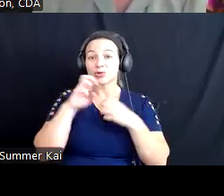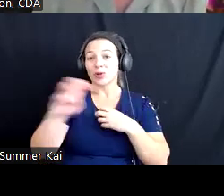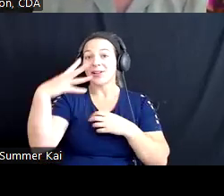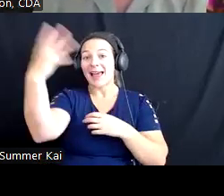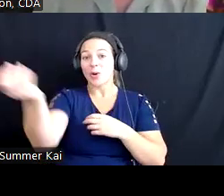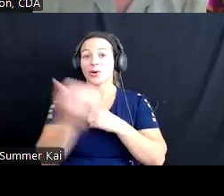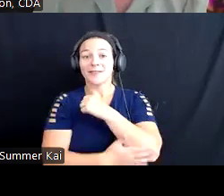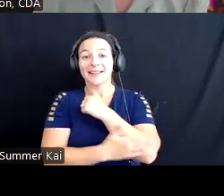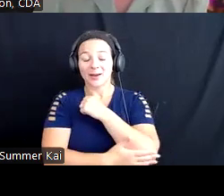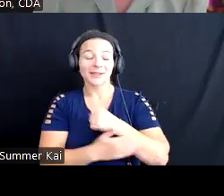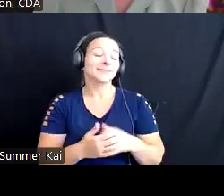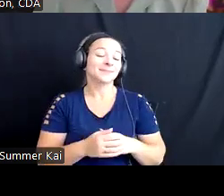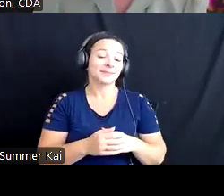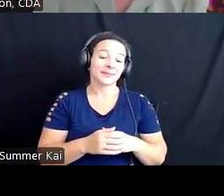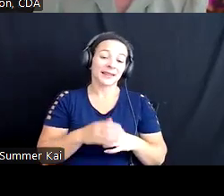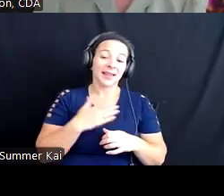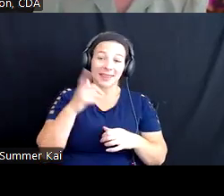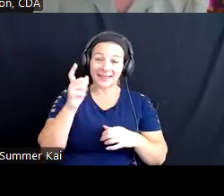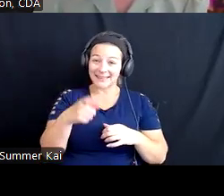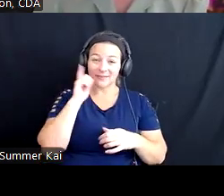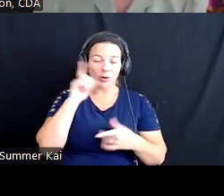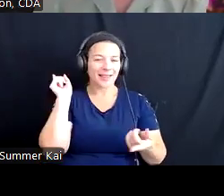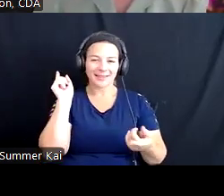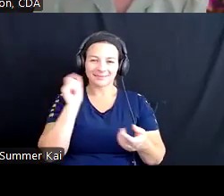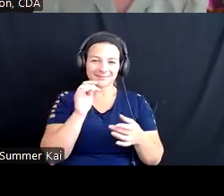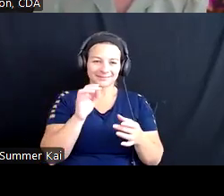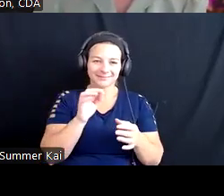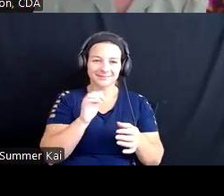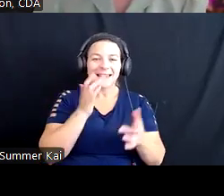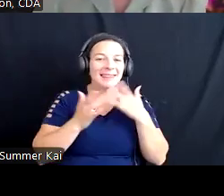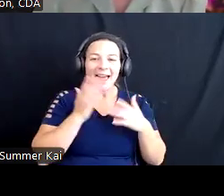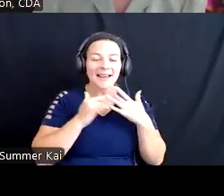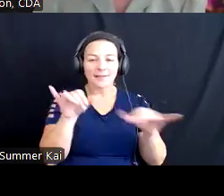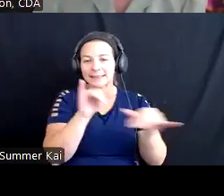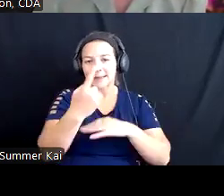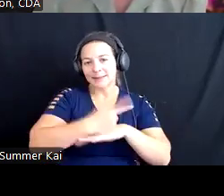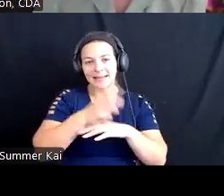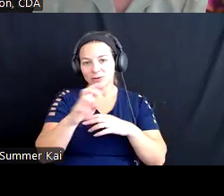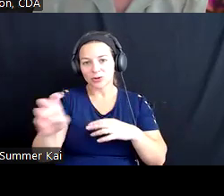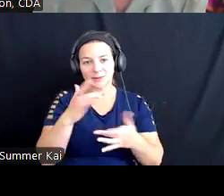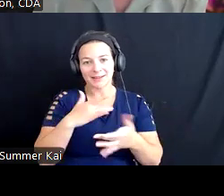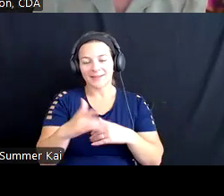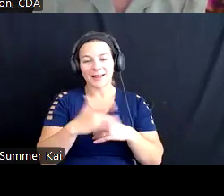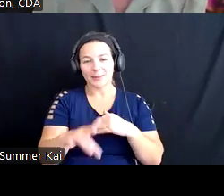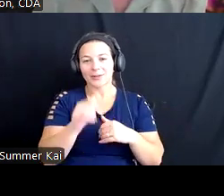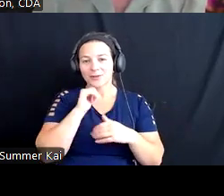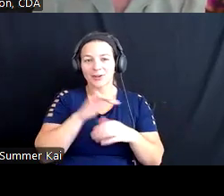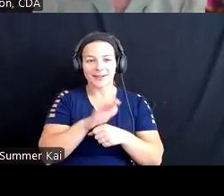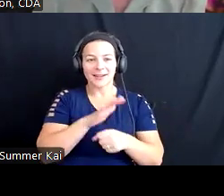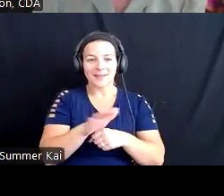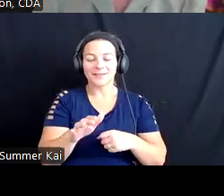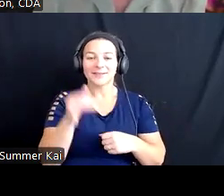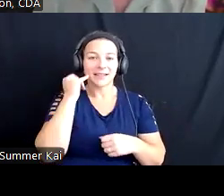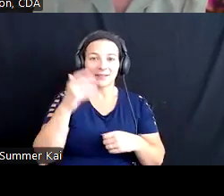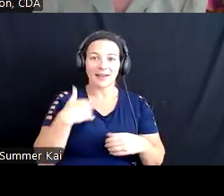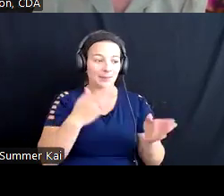The need for the lack of same-day trip options for those that need to make less planned trips or who